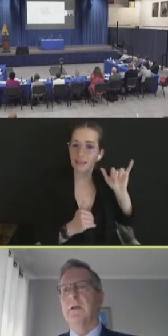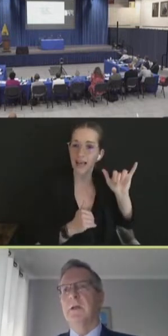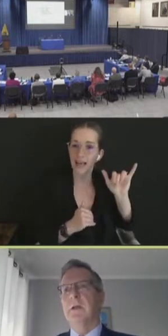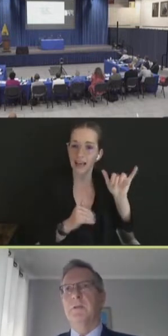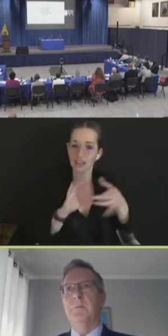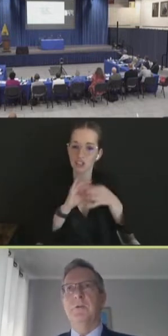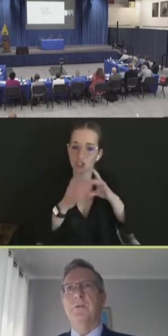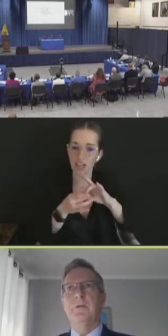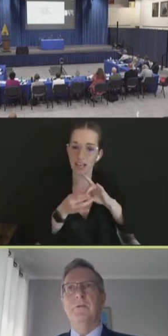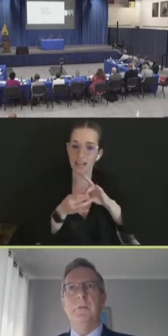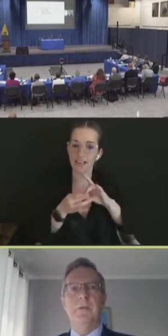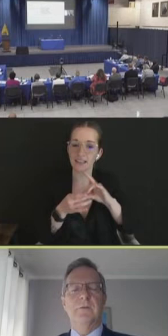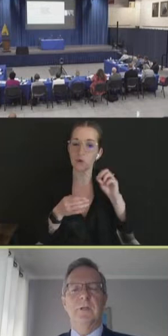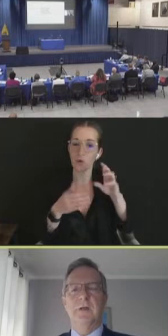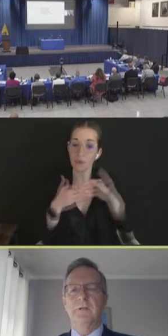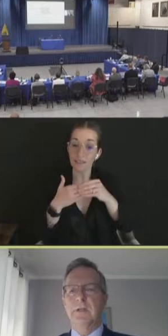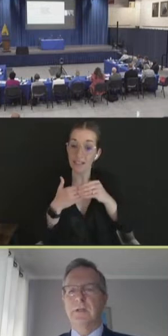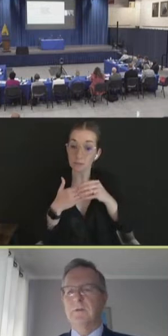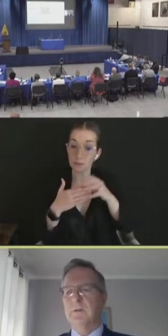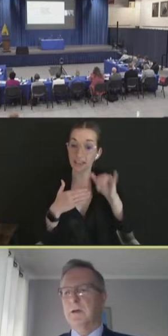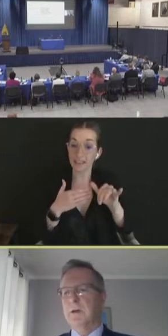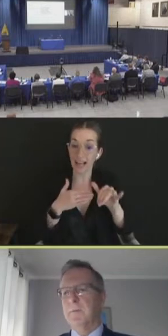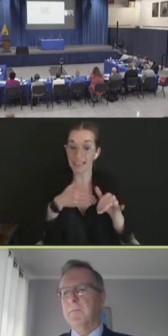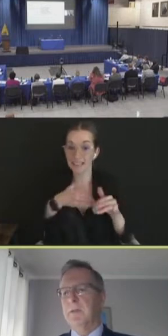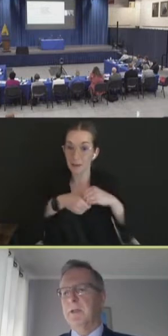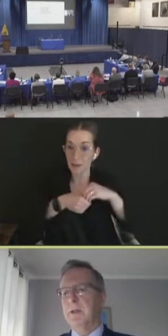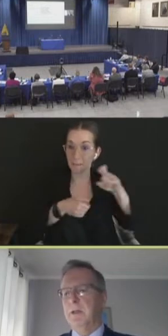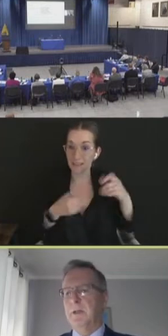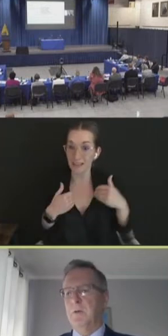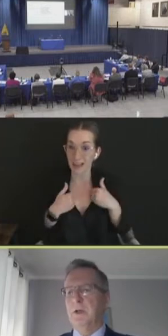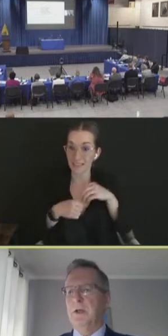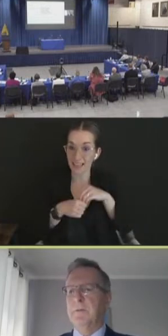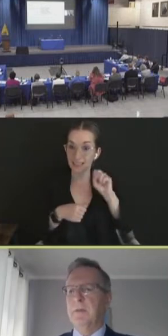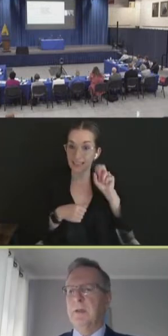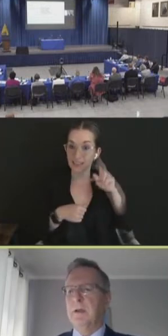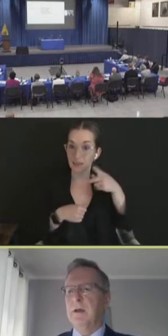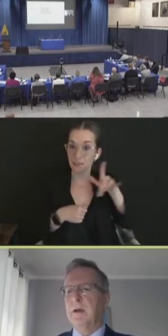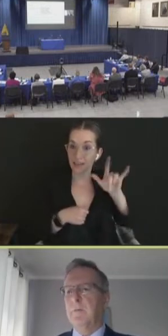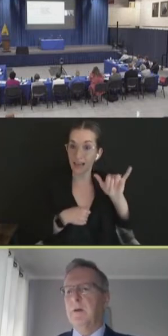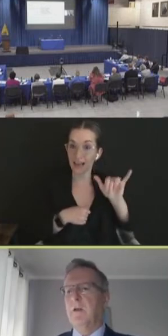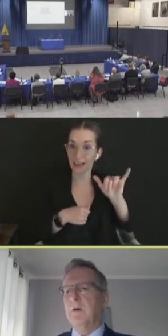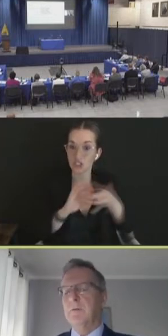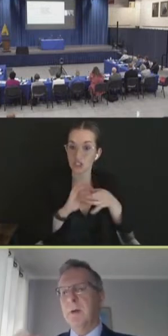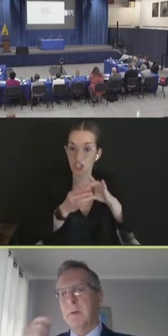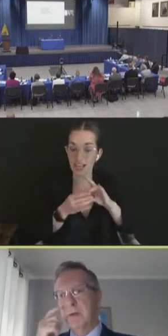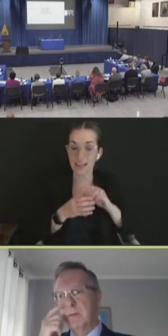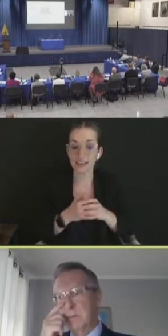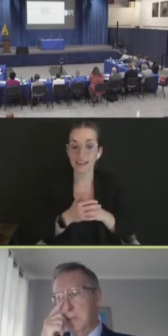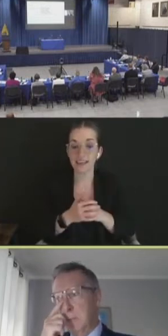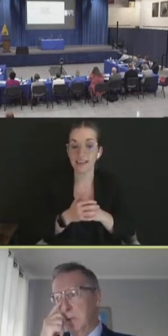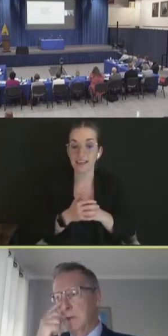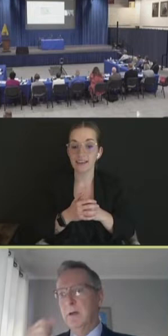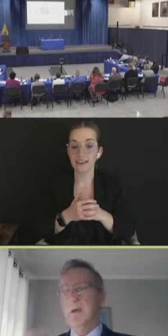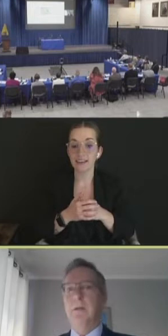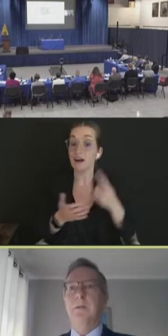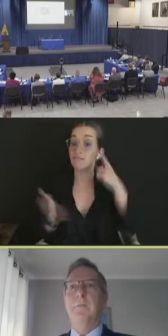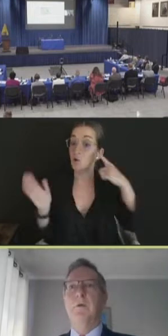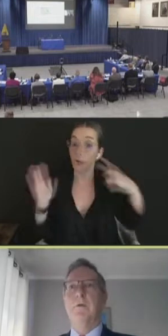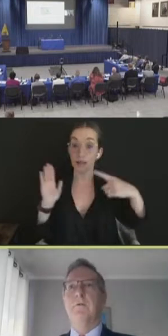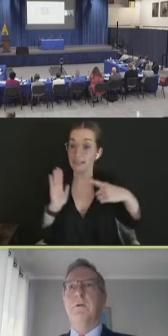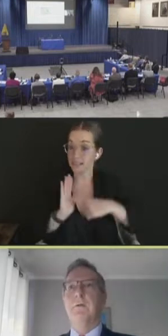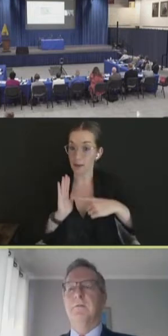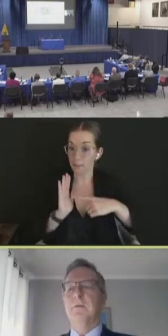redundancy that is built into these supply chains in any way. I'll offer by way of example